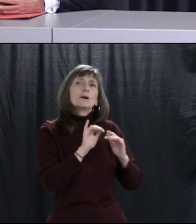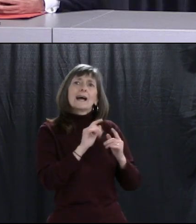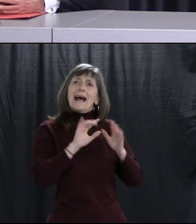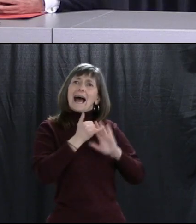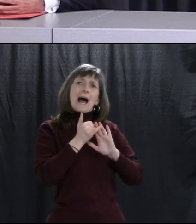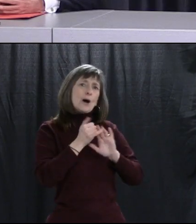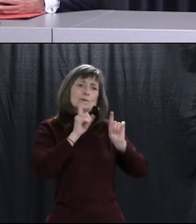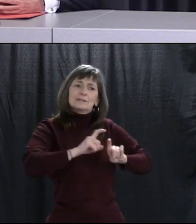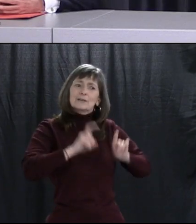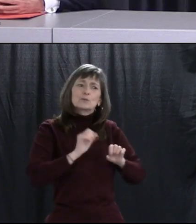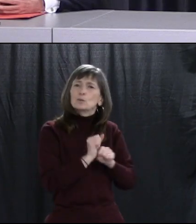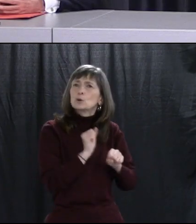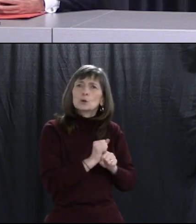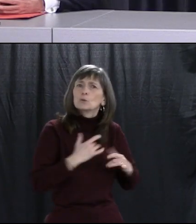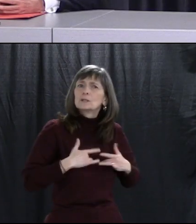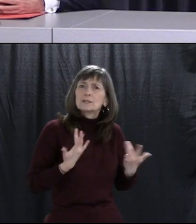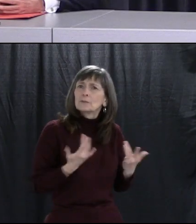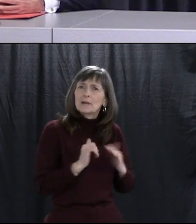will